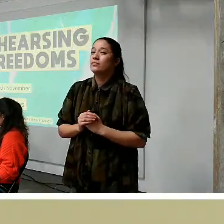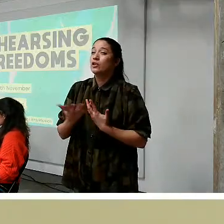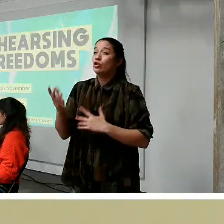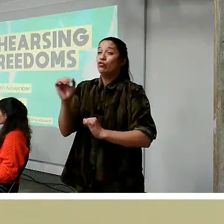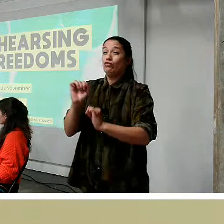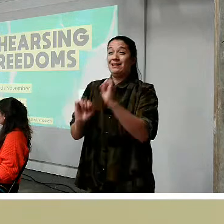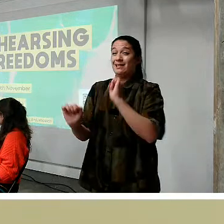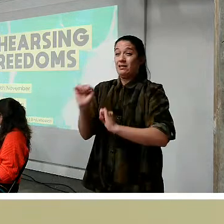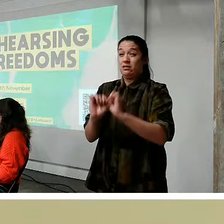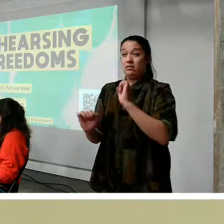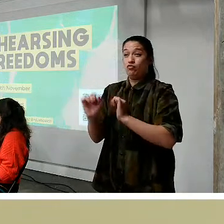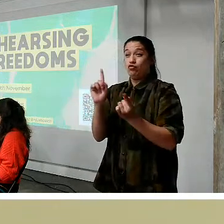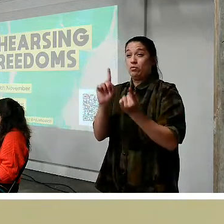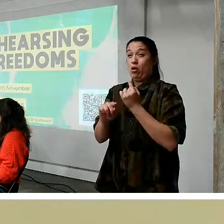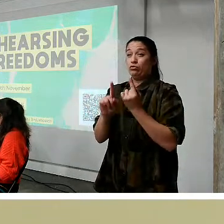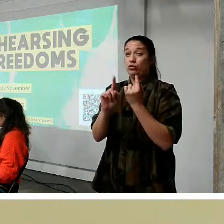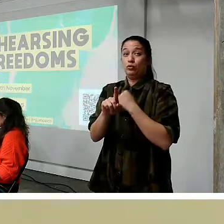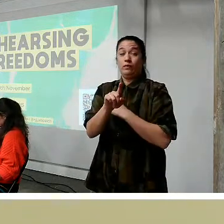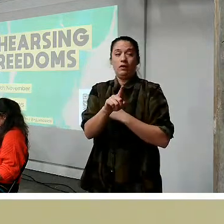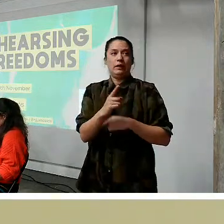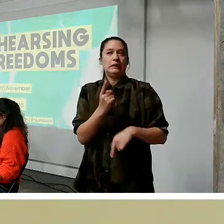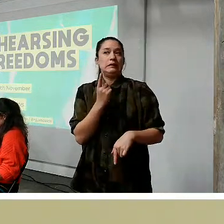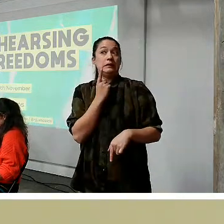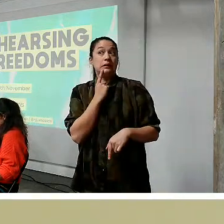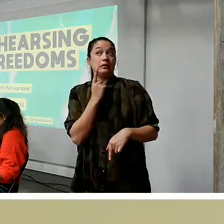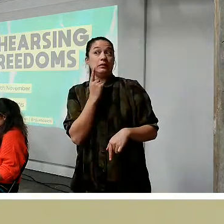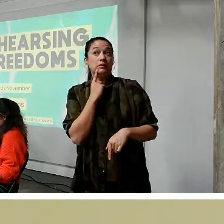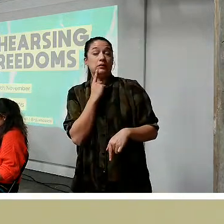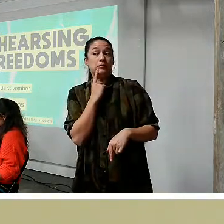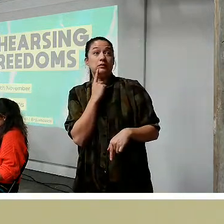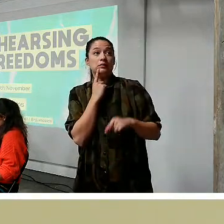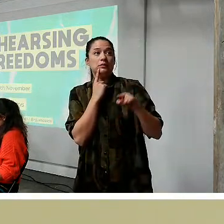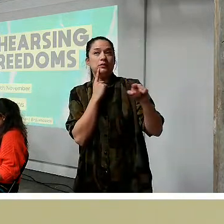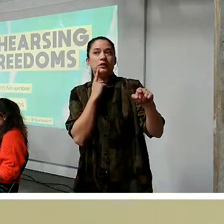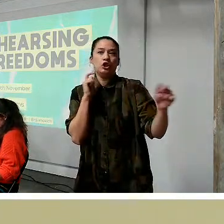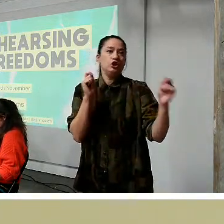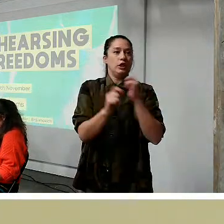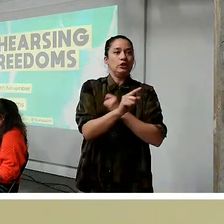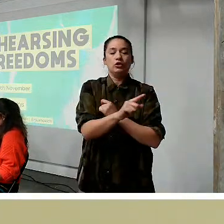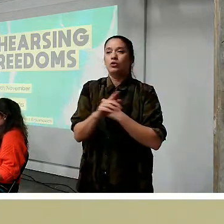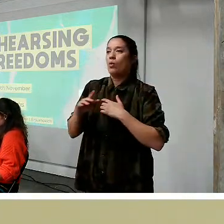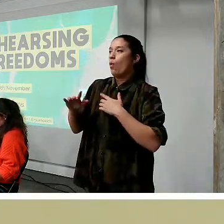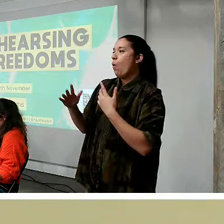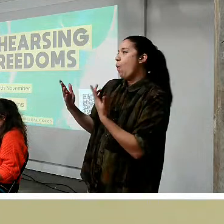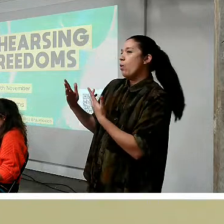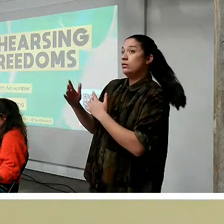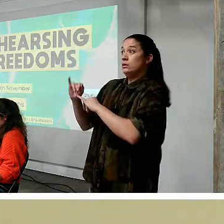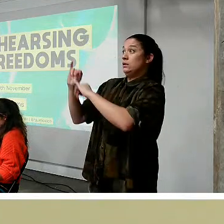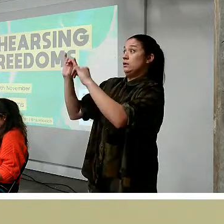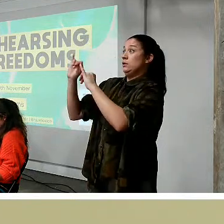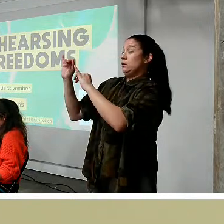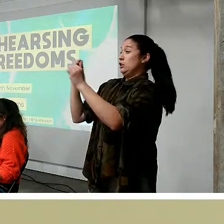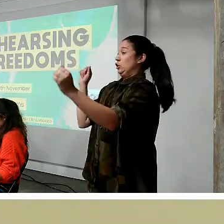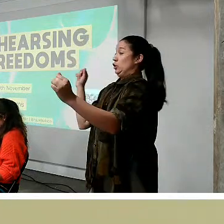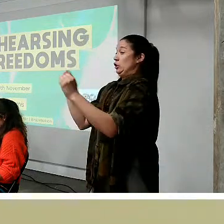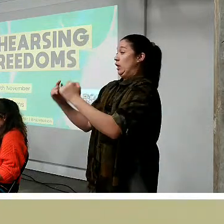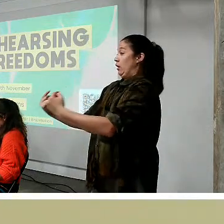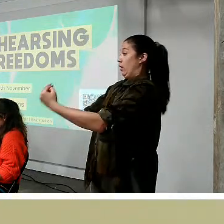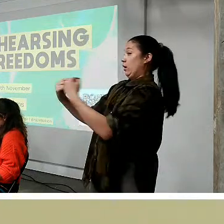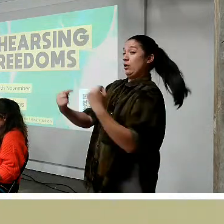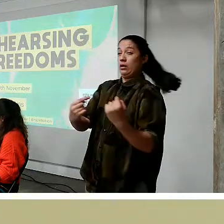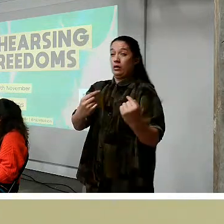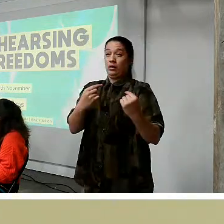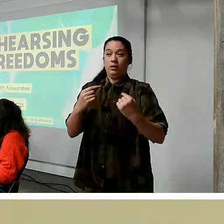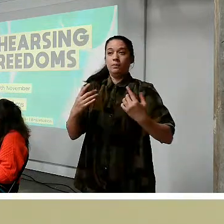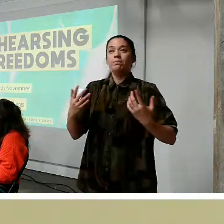subtle responses and very overt responses. And I think we're still drawing on that resource to this very